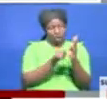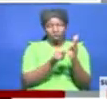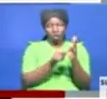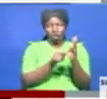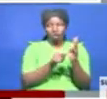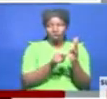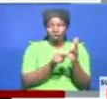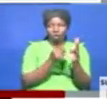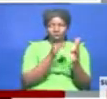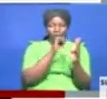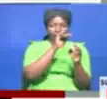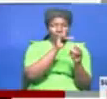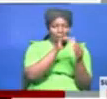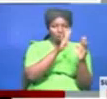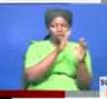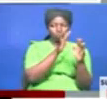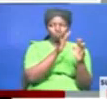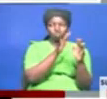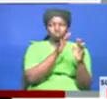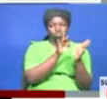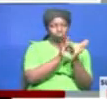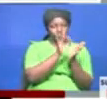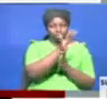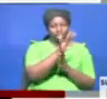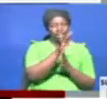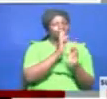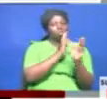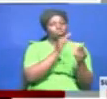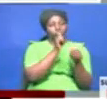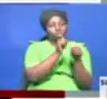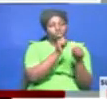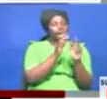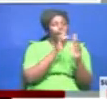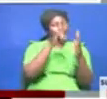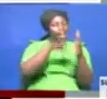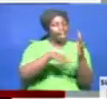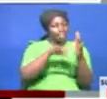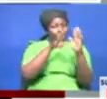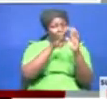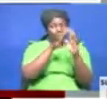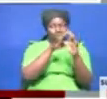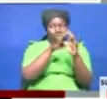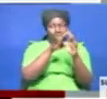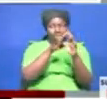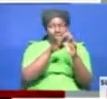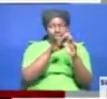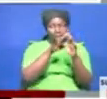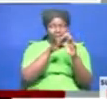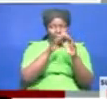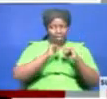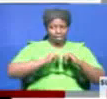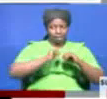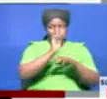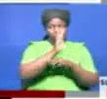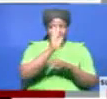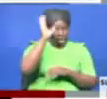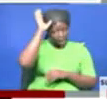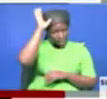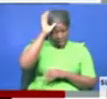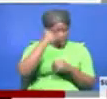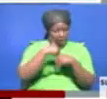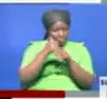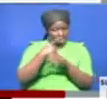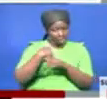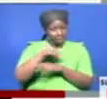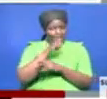put, dissent from the results that were read by the president's arrow, that's the chair of Wafula Chebukati. Make us understand the role between